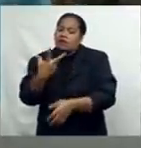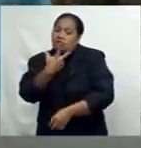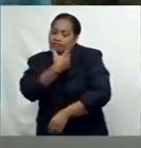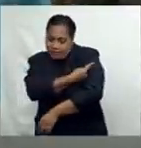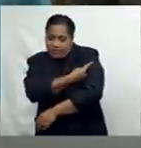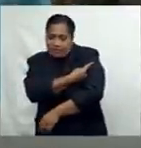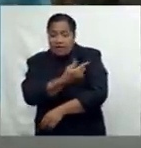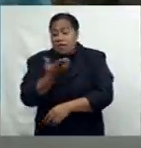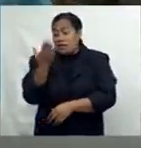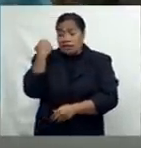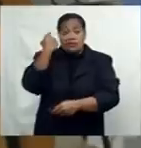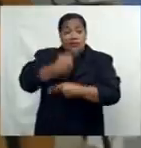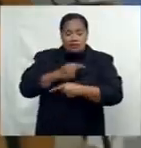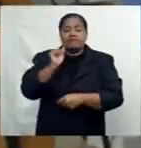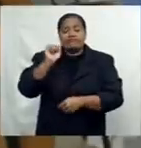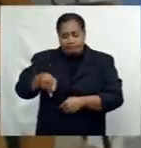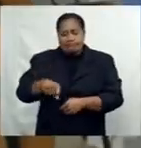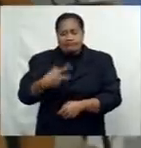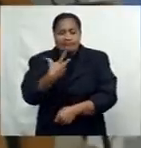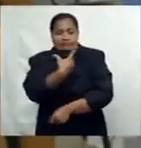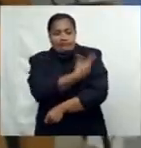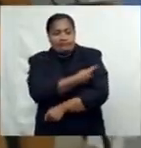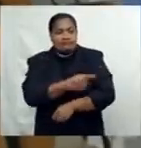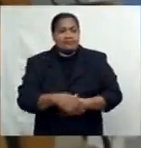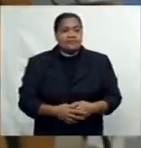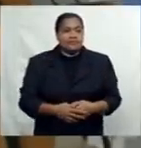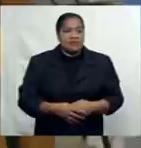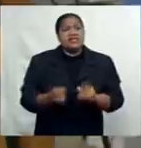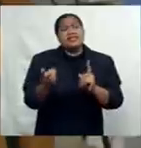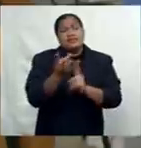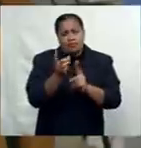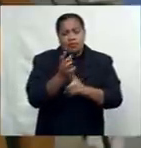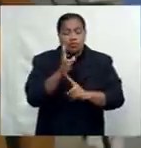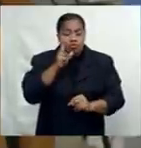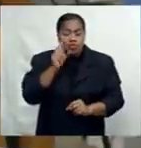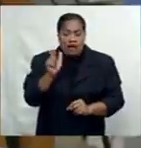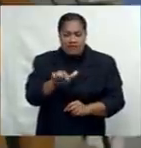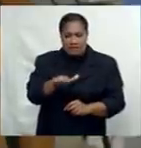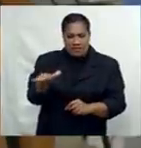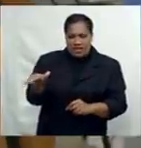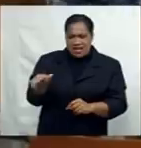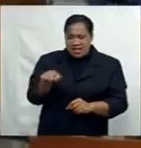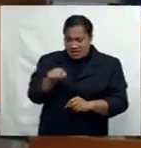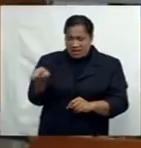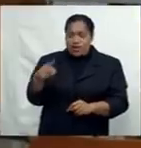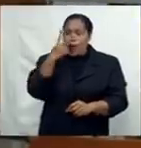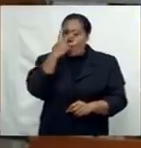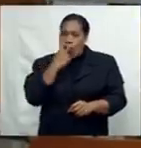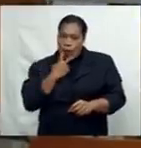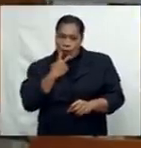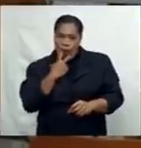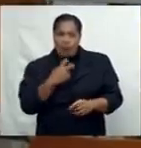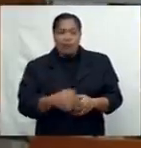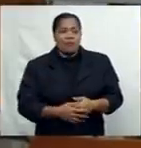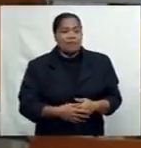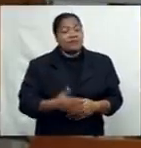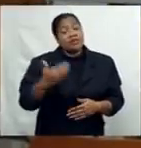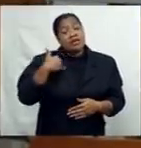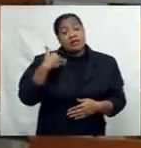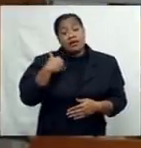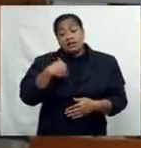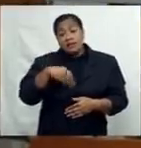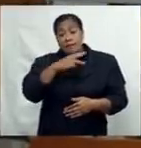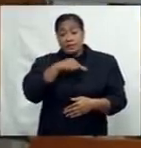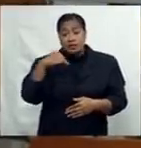jab last night. It's so important to look after them. They are getting old. The Health Ministry is urging families